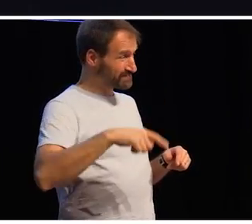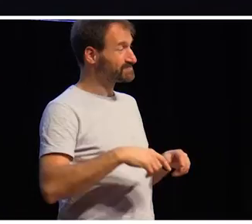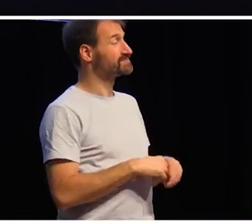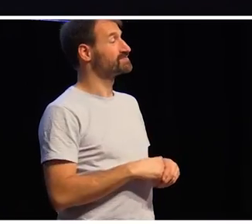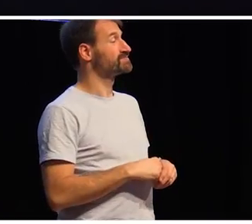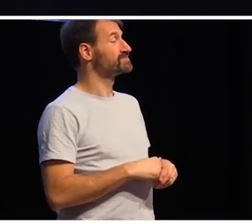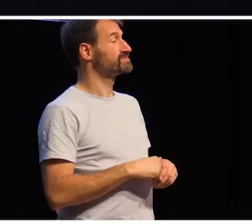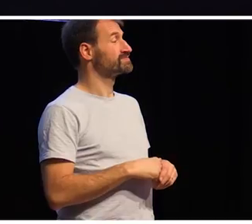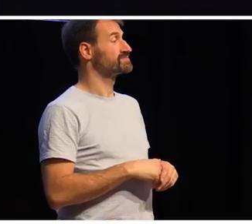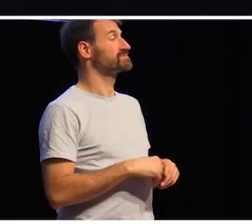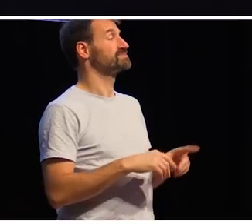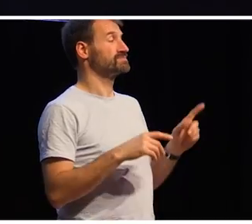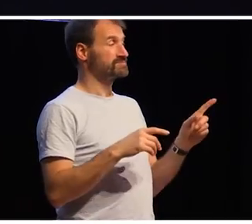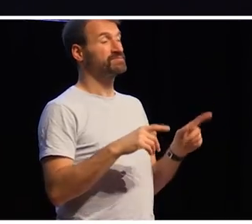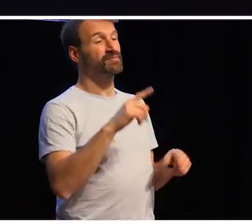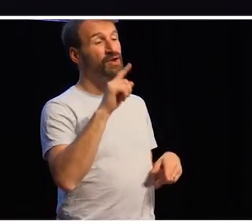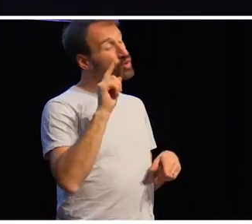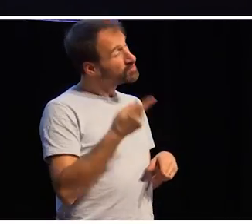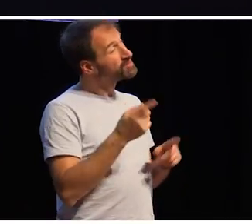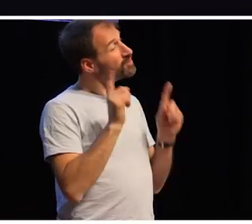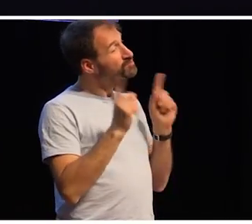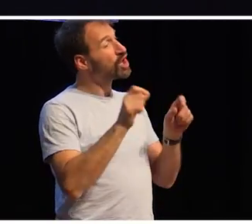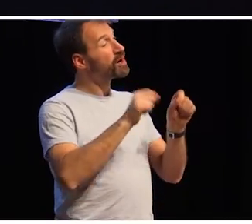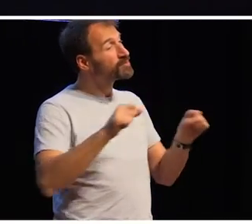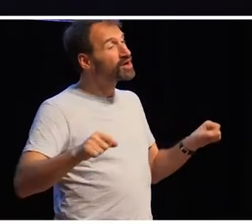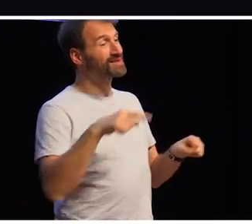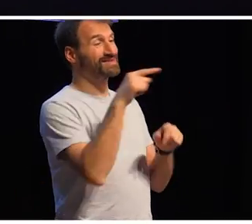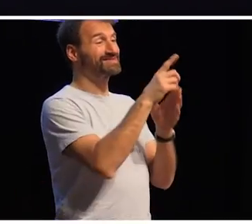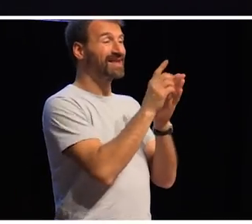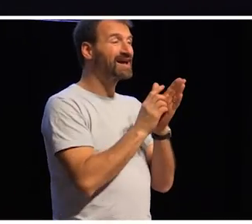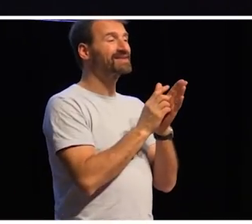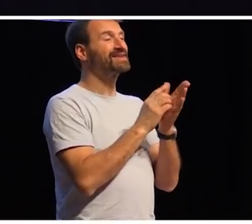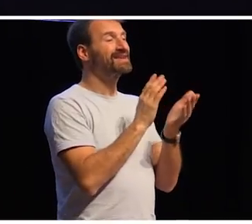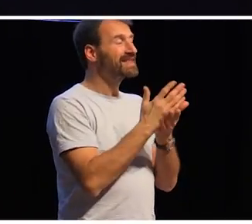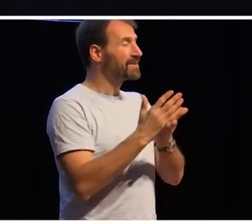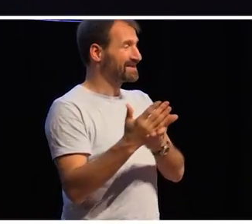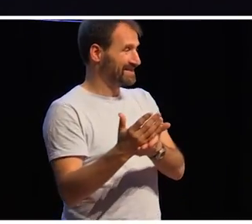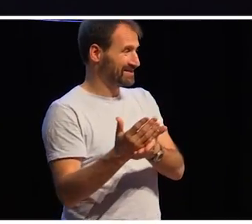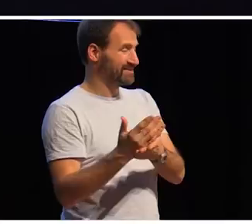And you should also be able to interpret the data. So when I come here and...